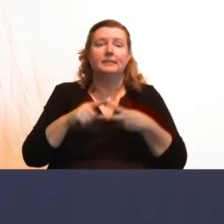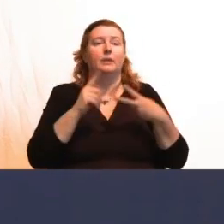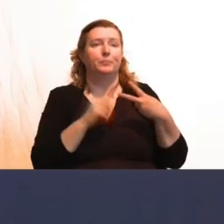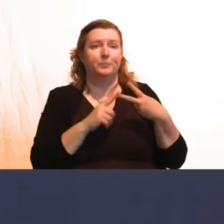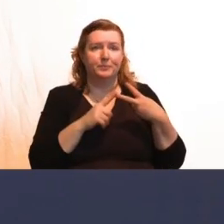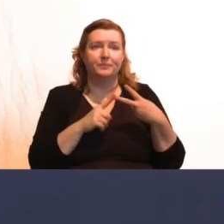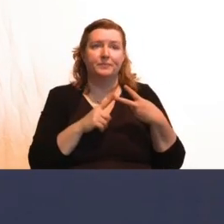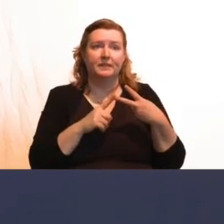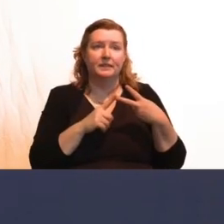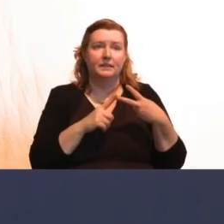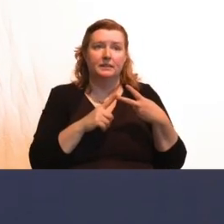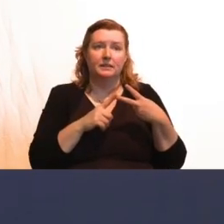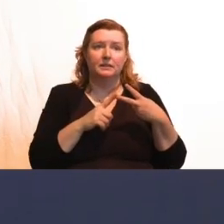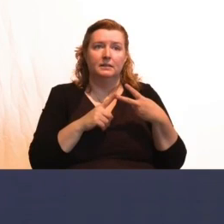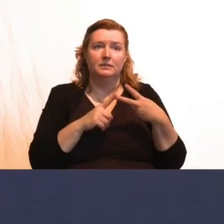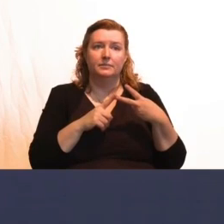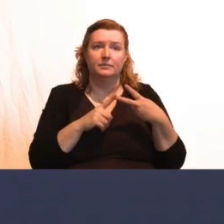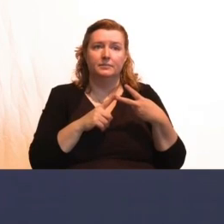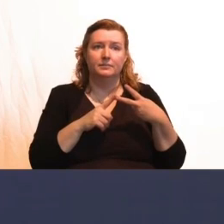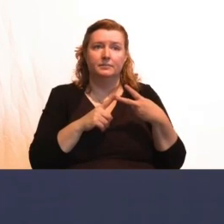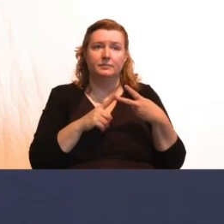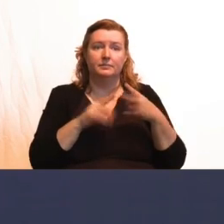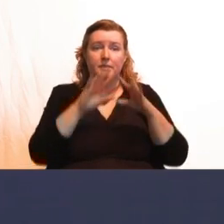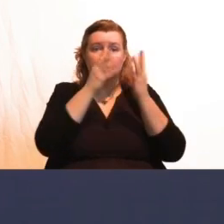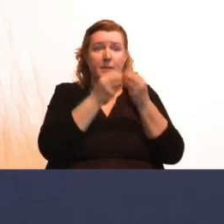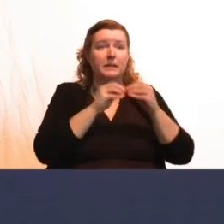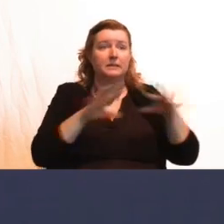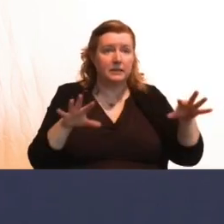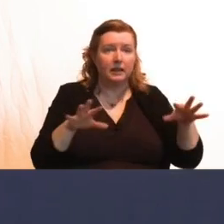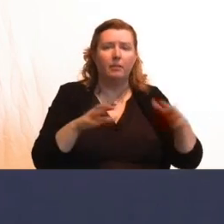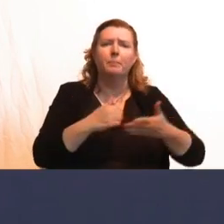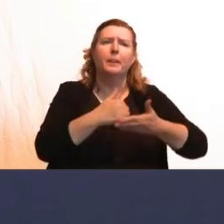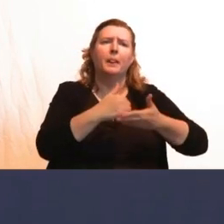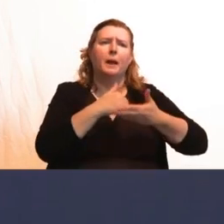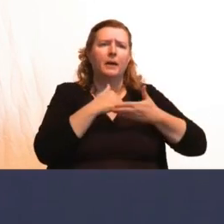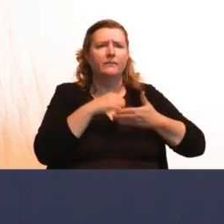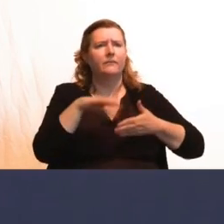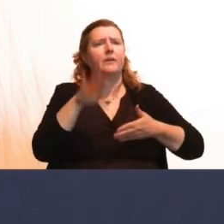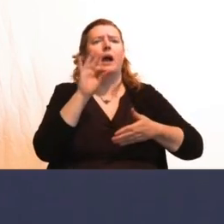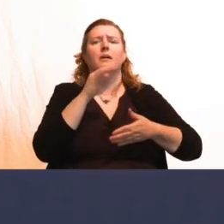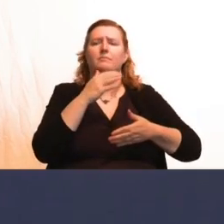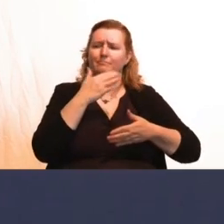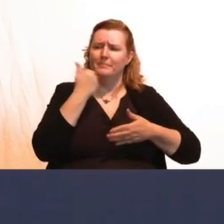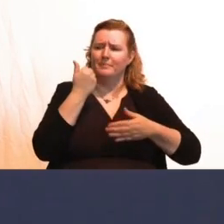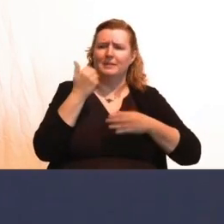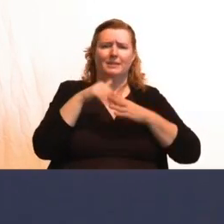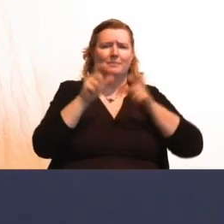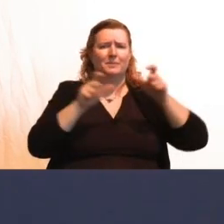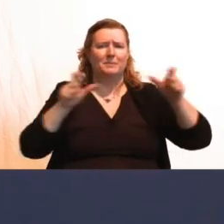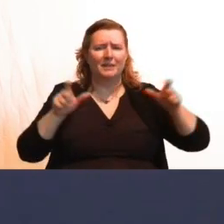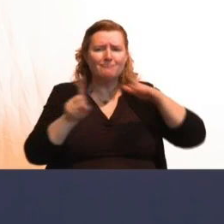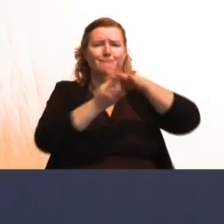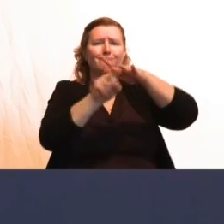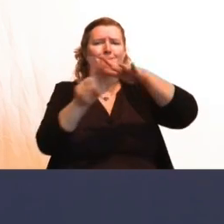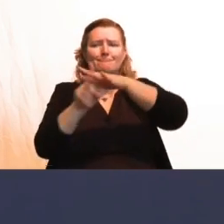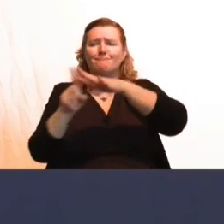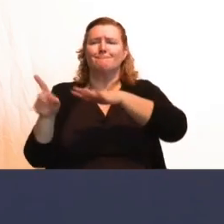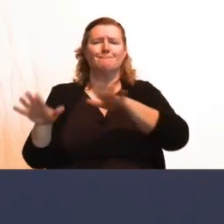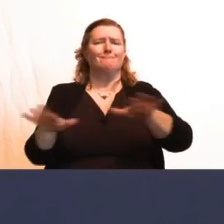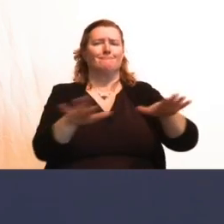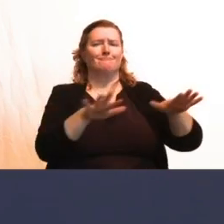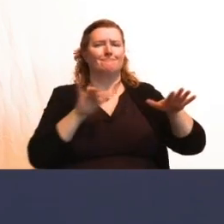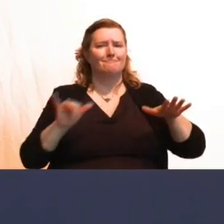well. Thank you. Okay, Pat, and a little bit of Judy. I have to say this. I know your brother,